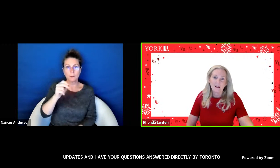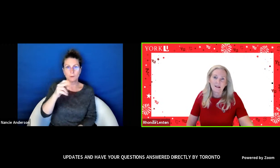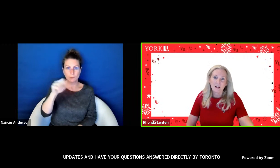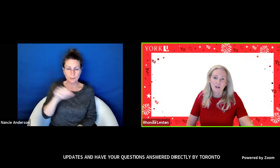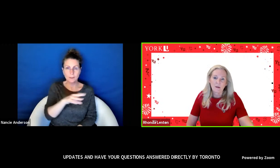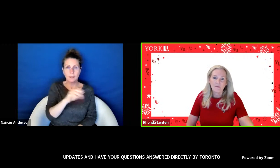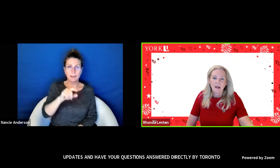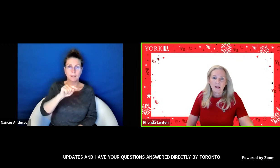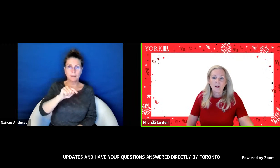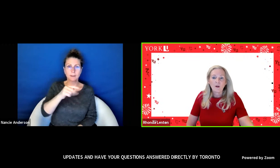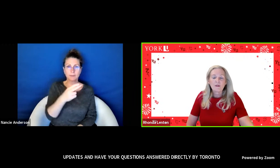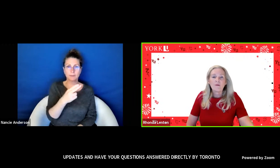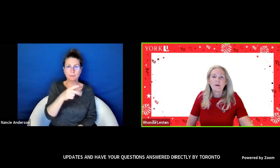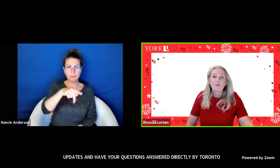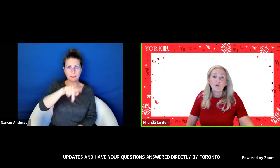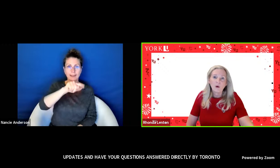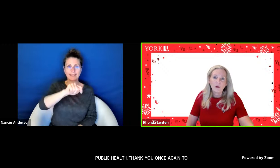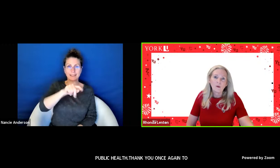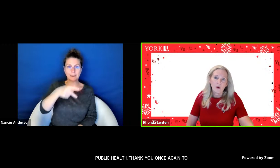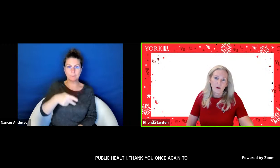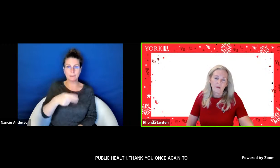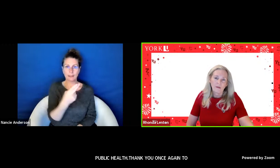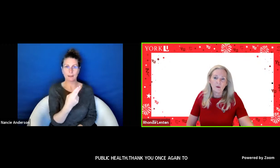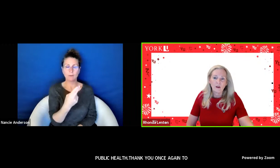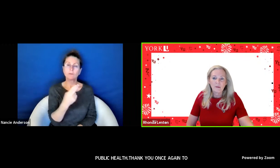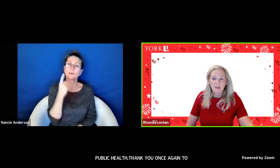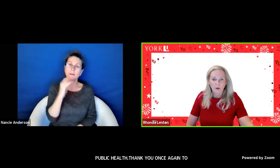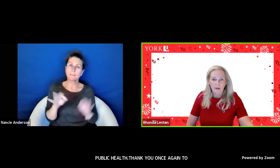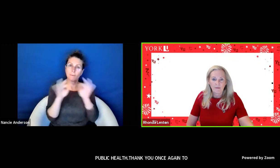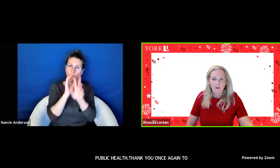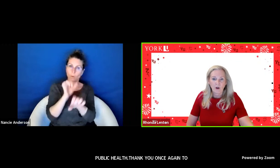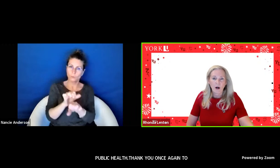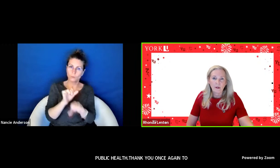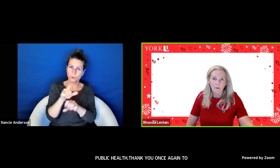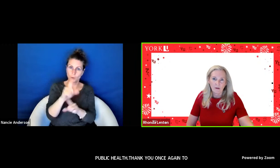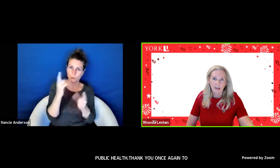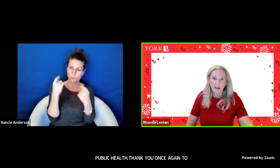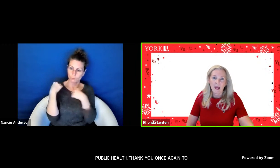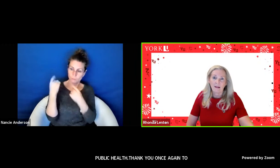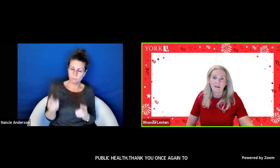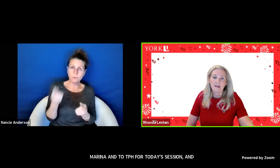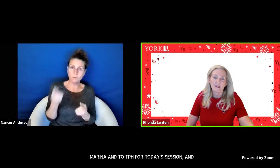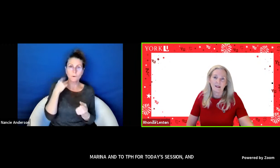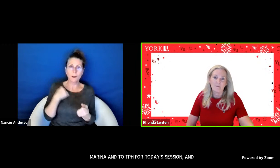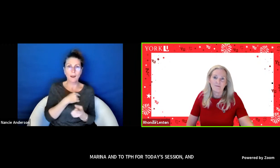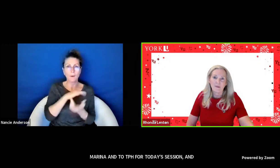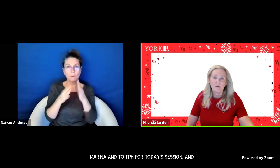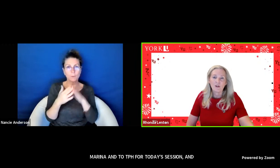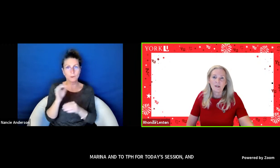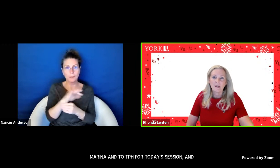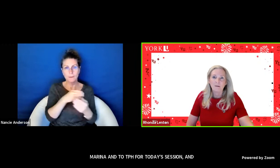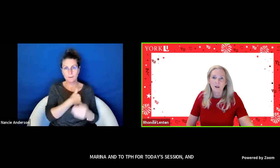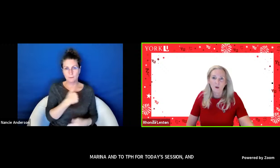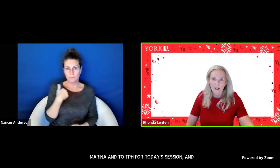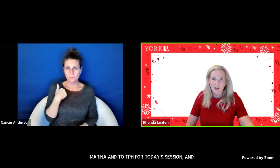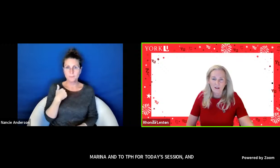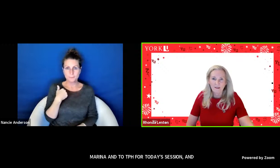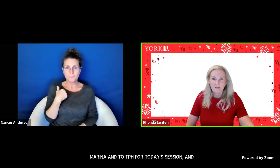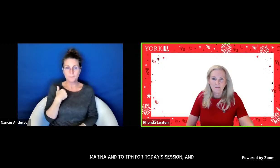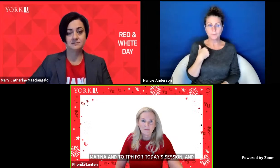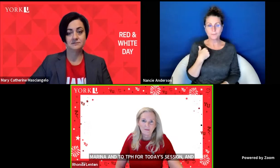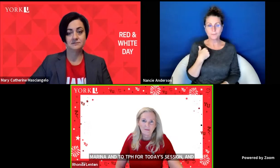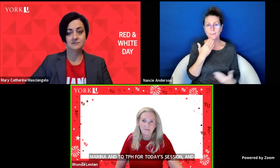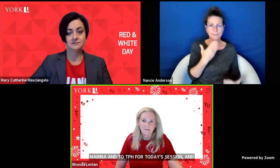for today's session, and also the important work that you have been doing for our community and the city. Merci,